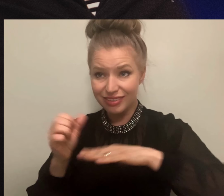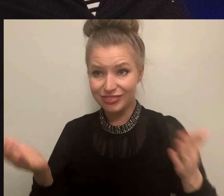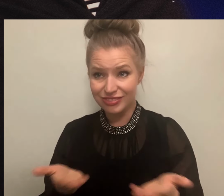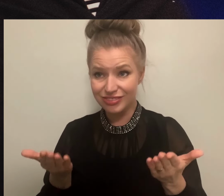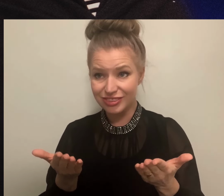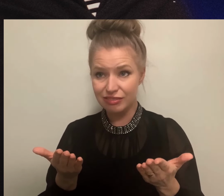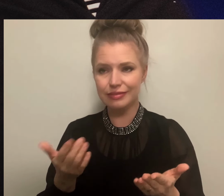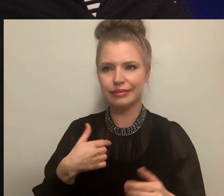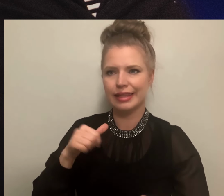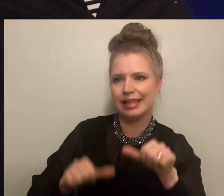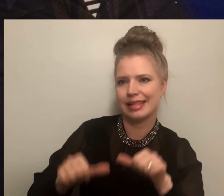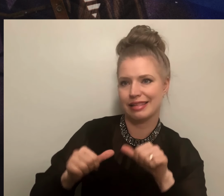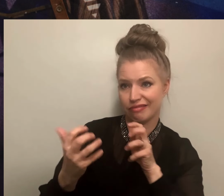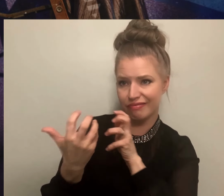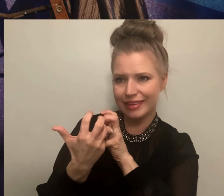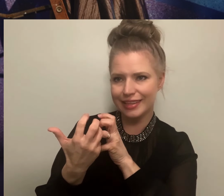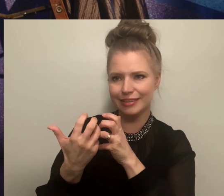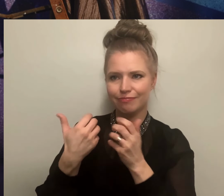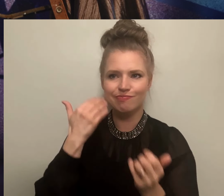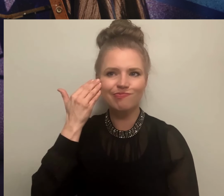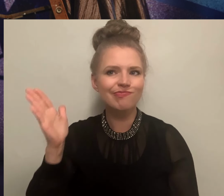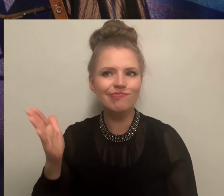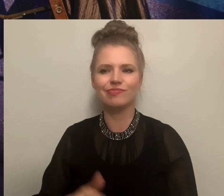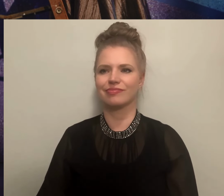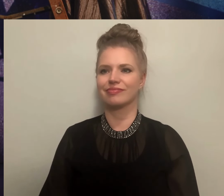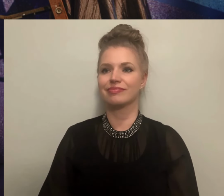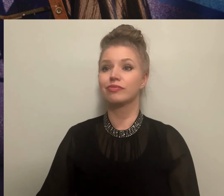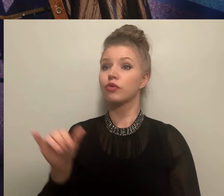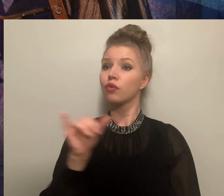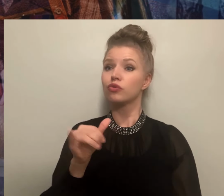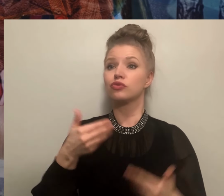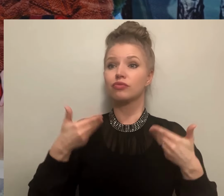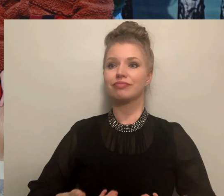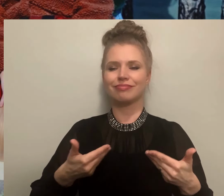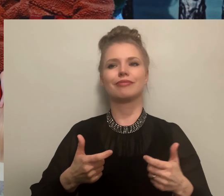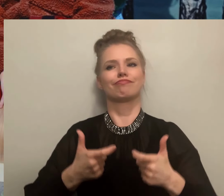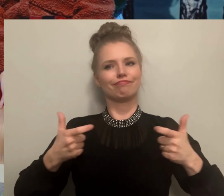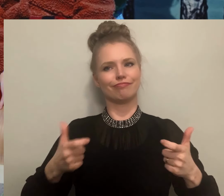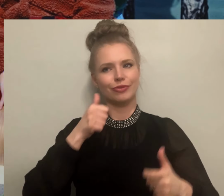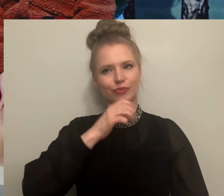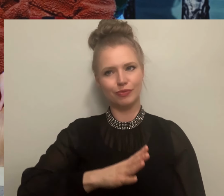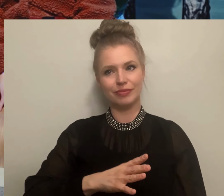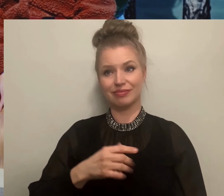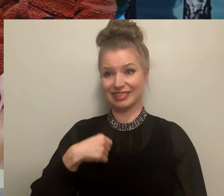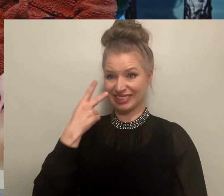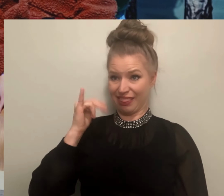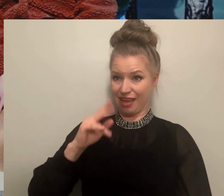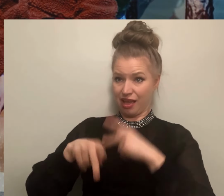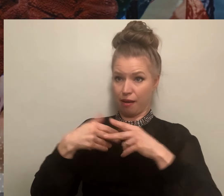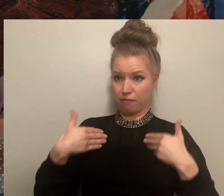didn't know if there was space for me on stage, and I'm also a bigger girl, and, like, seeing those bodies on stage was